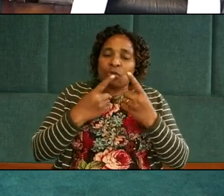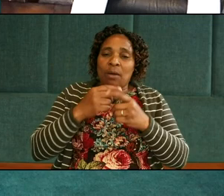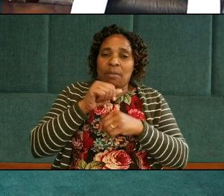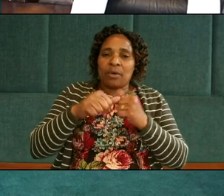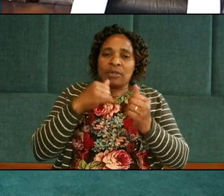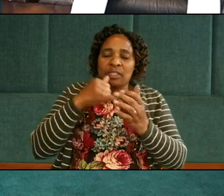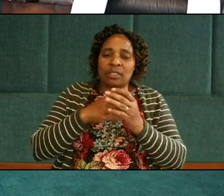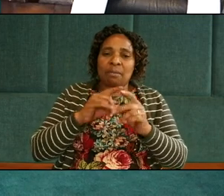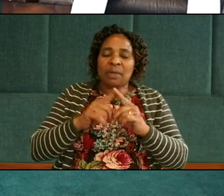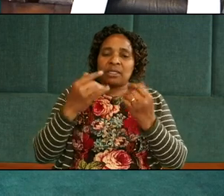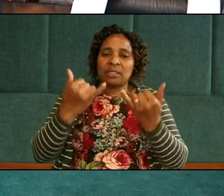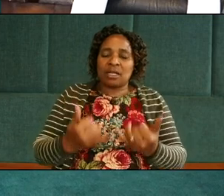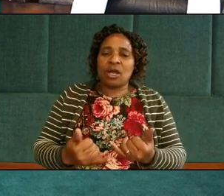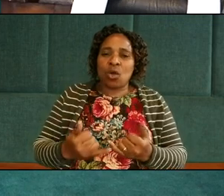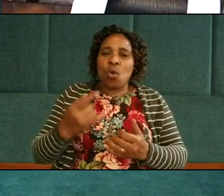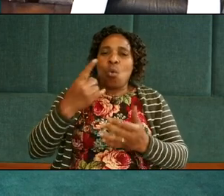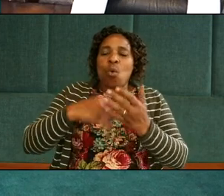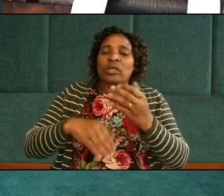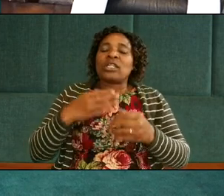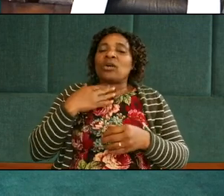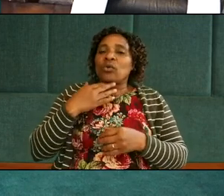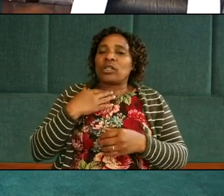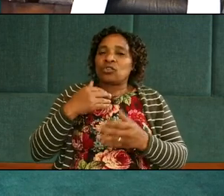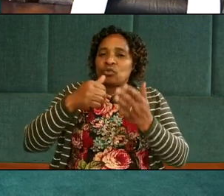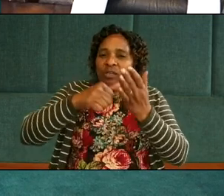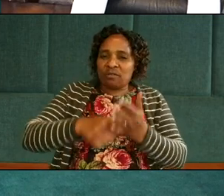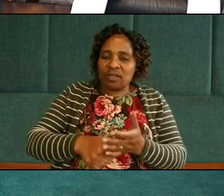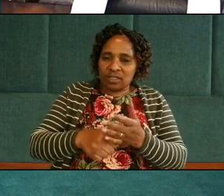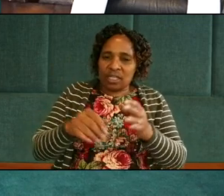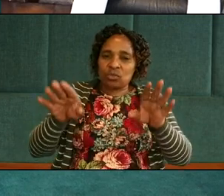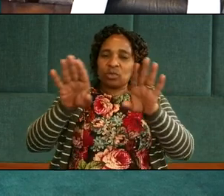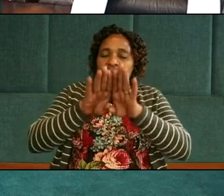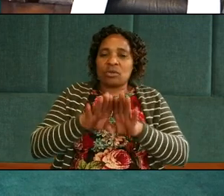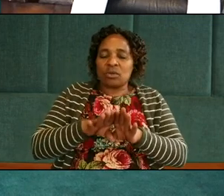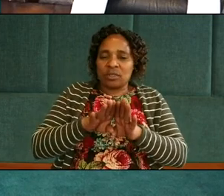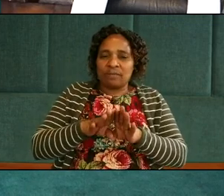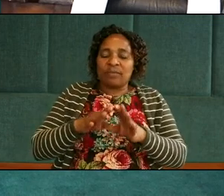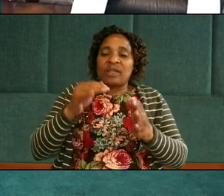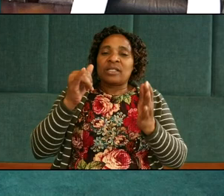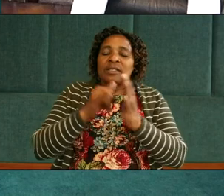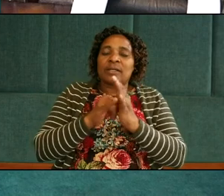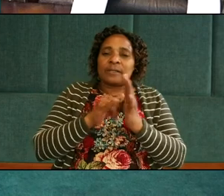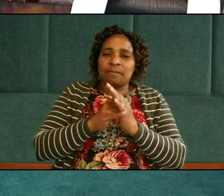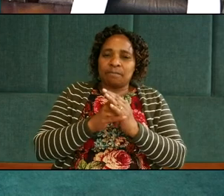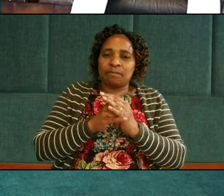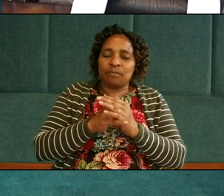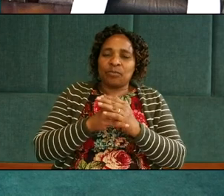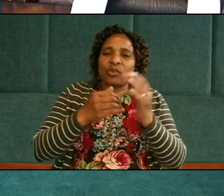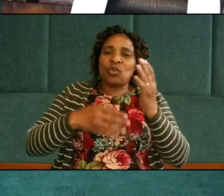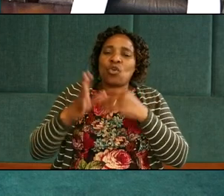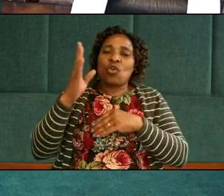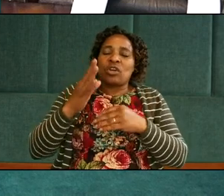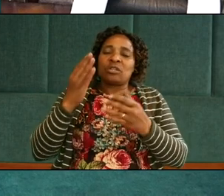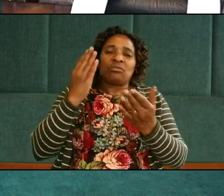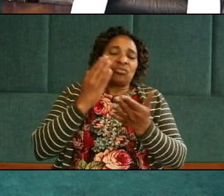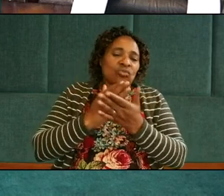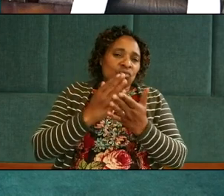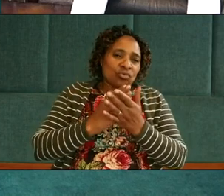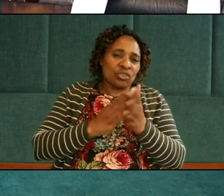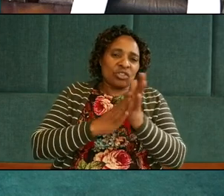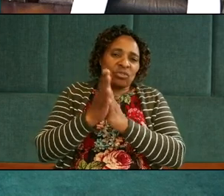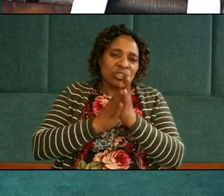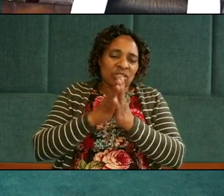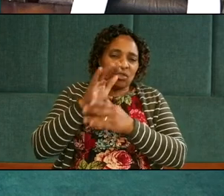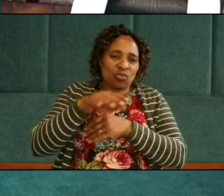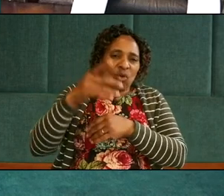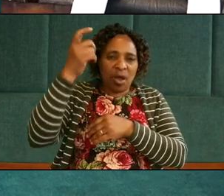day. But ladies and gentlemen, what I just want to emphasize as we close is that God is not really interested in your